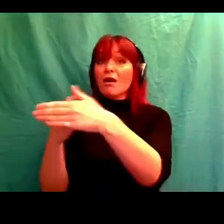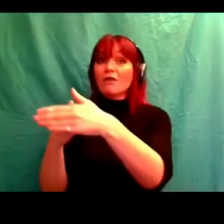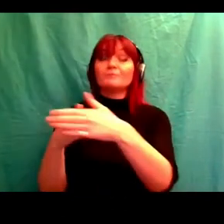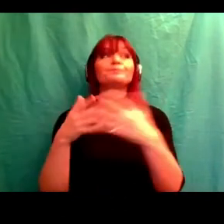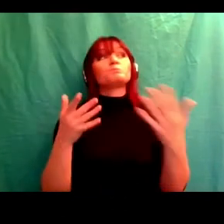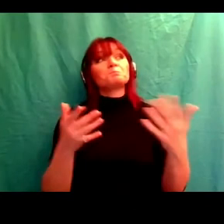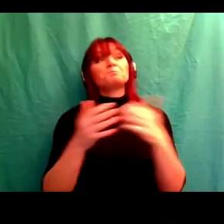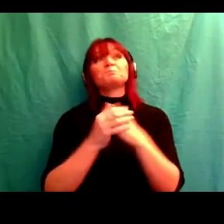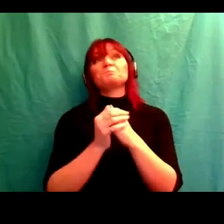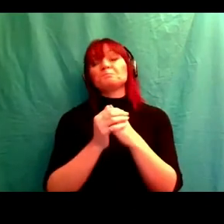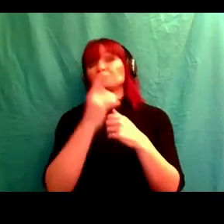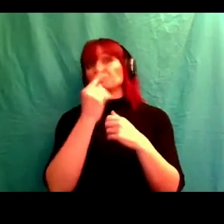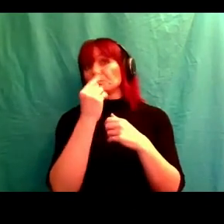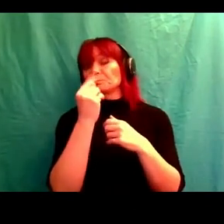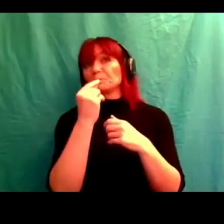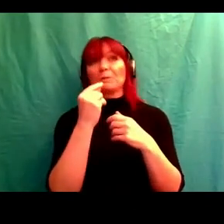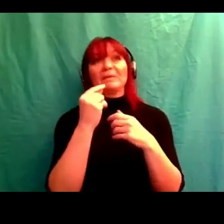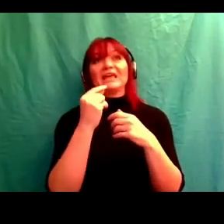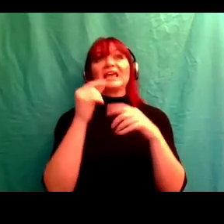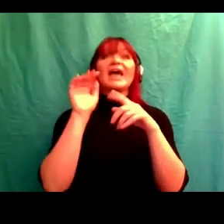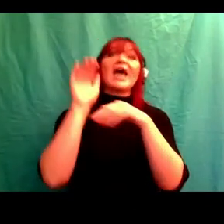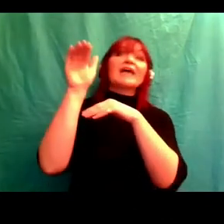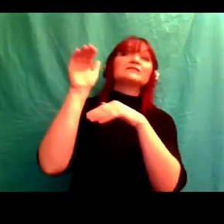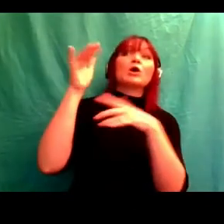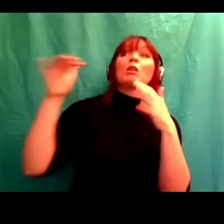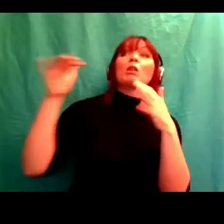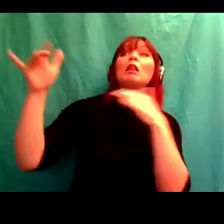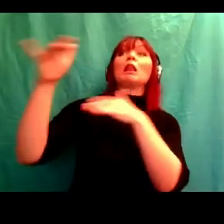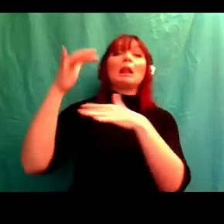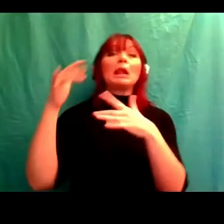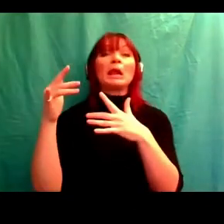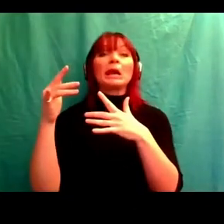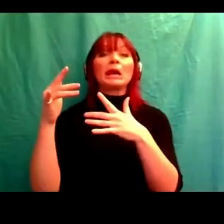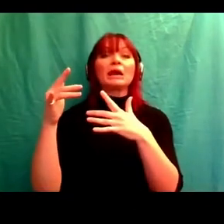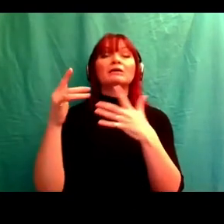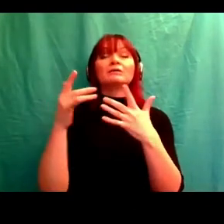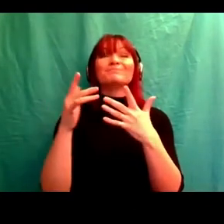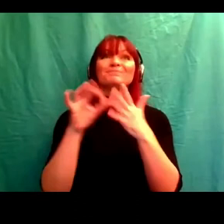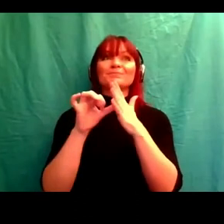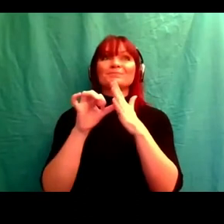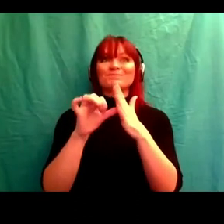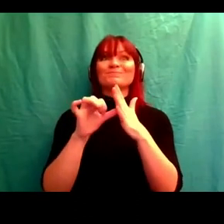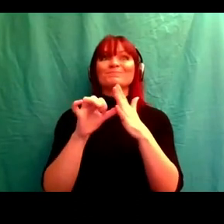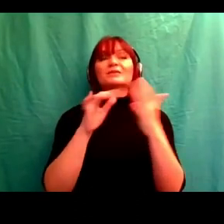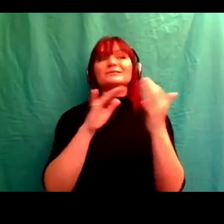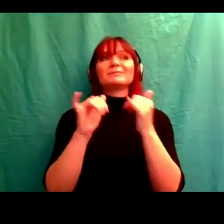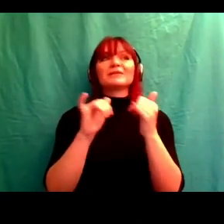about the determinants which actually drive our health rather than treating us when we're sick. There's a whole range of issues